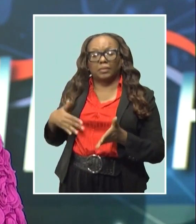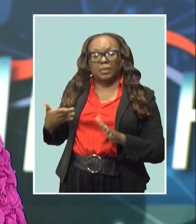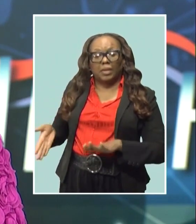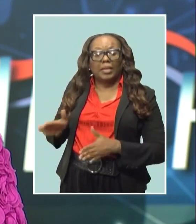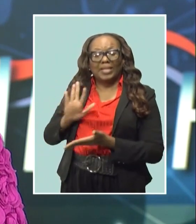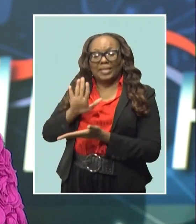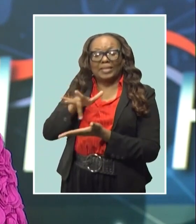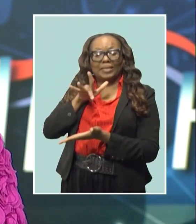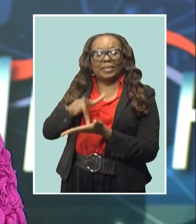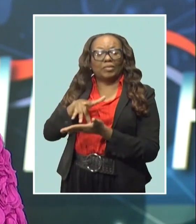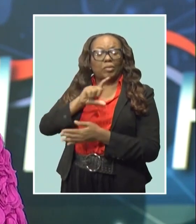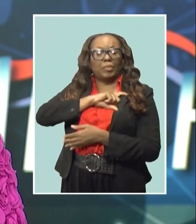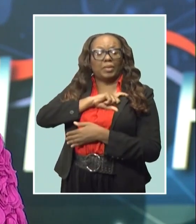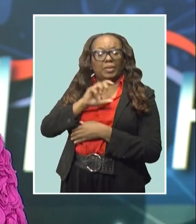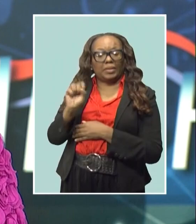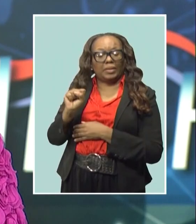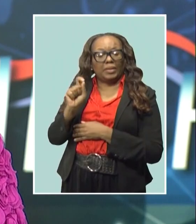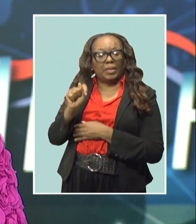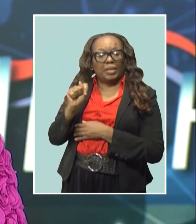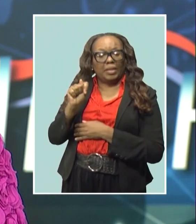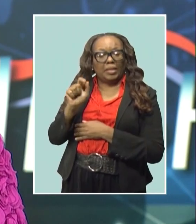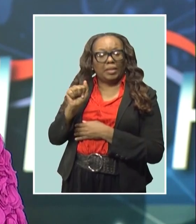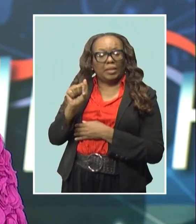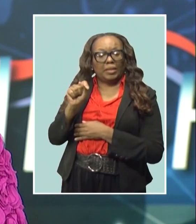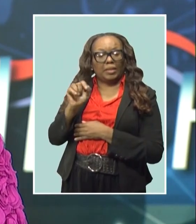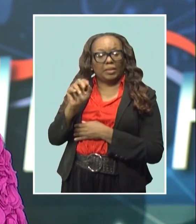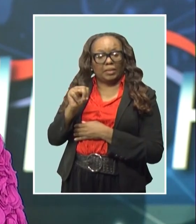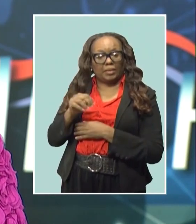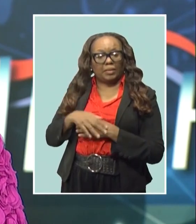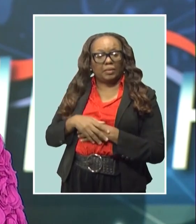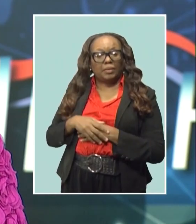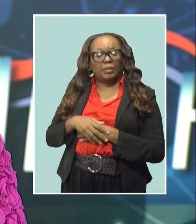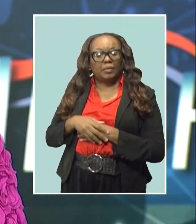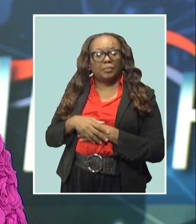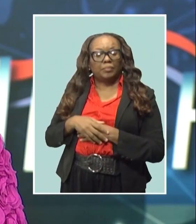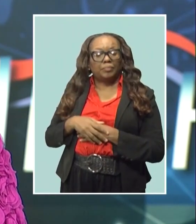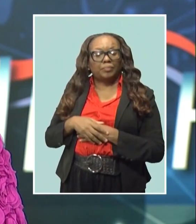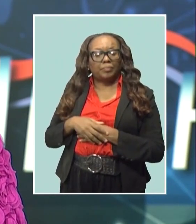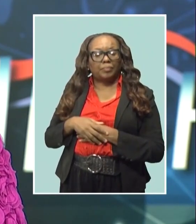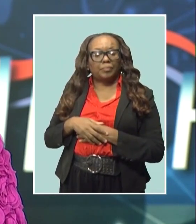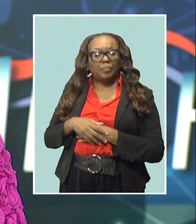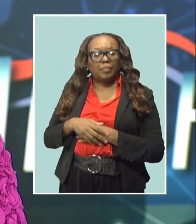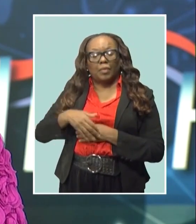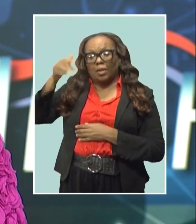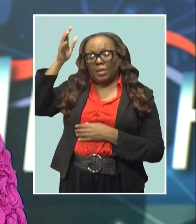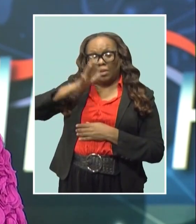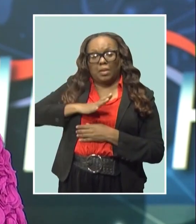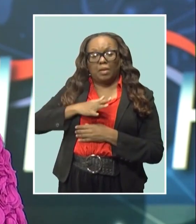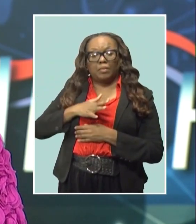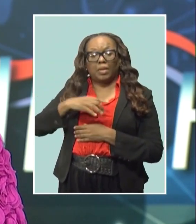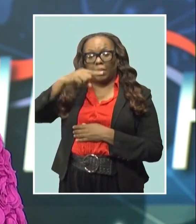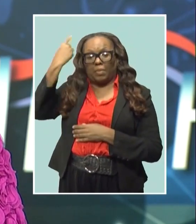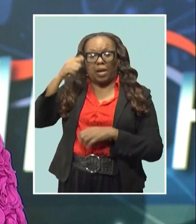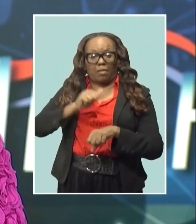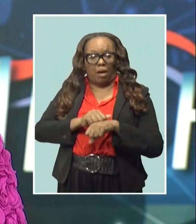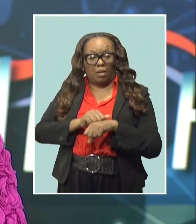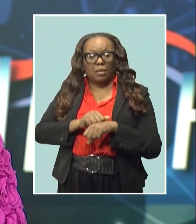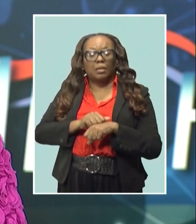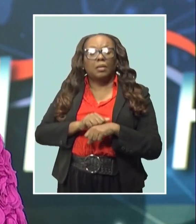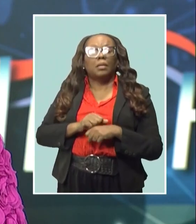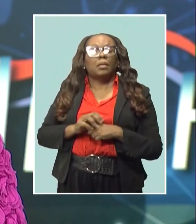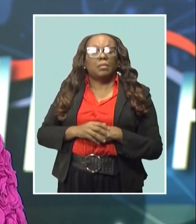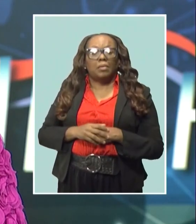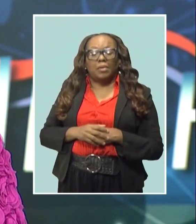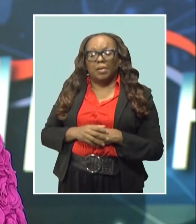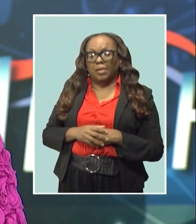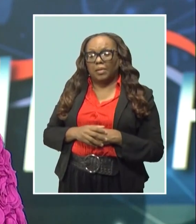Bridgetown. According to the top cop, Grant, who was detained following a report to the Black Rock Police Station, was seen by a medical doctor soon